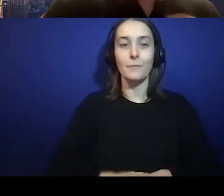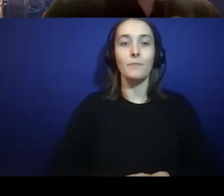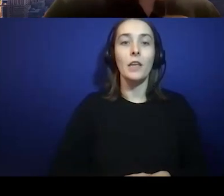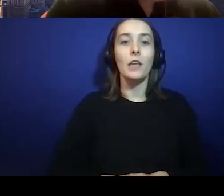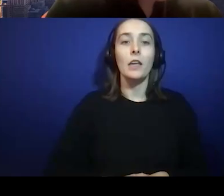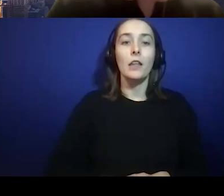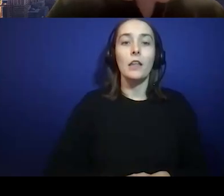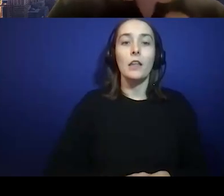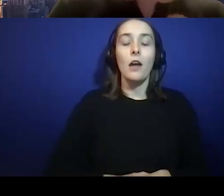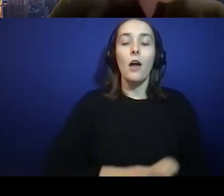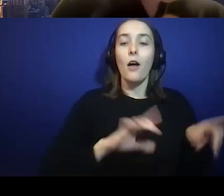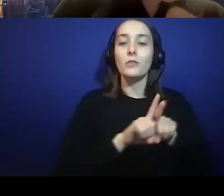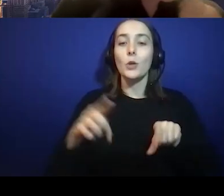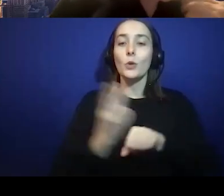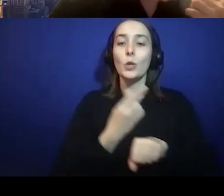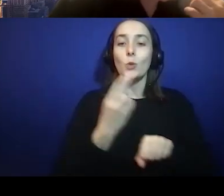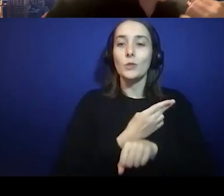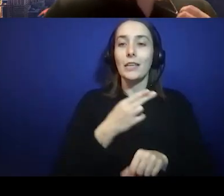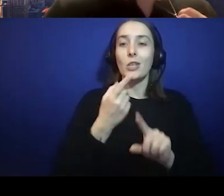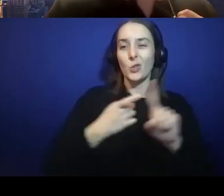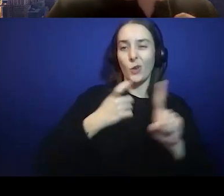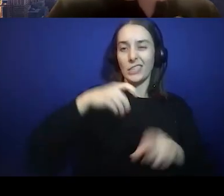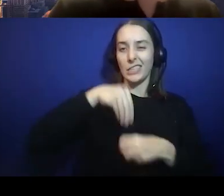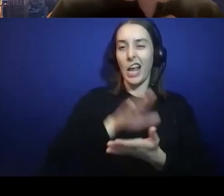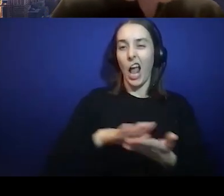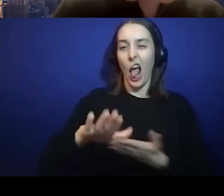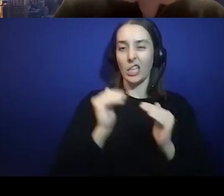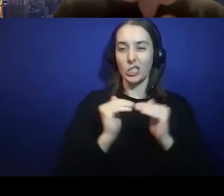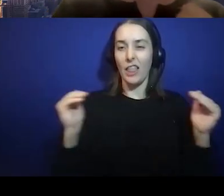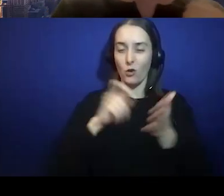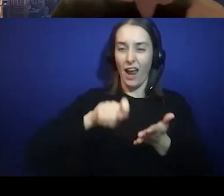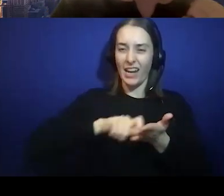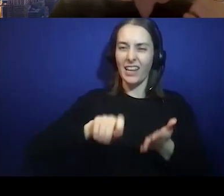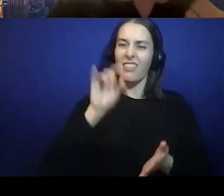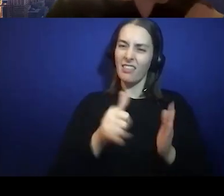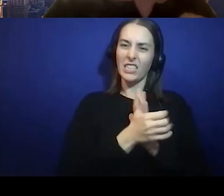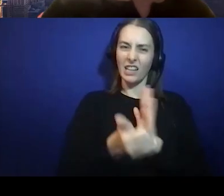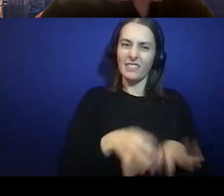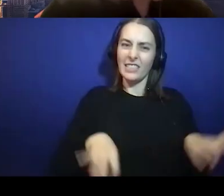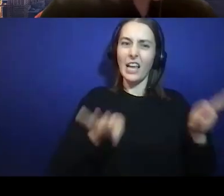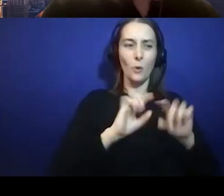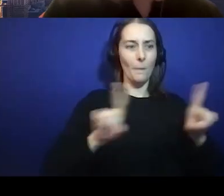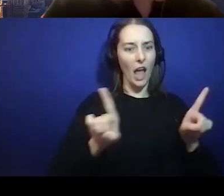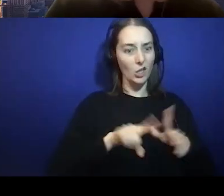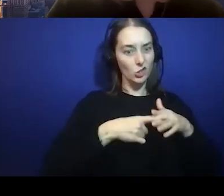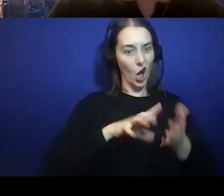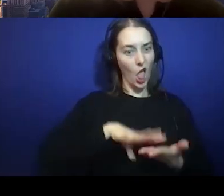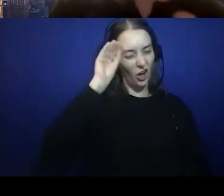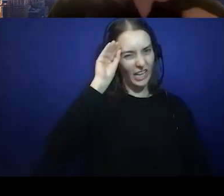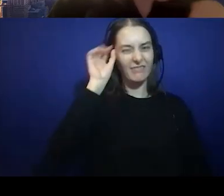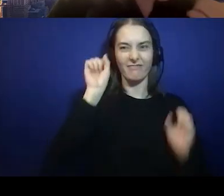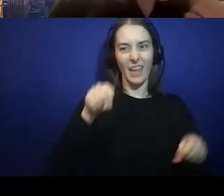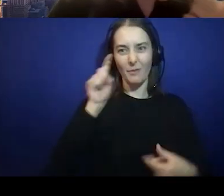using sources in college level writing is an essential skill, but it can be confusing when you're first learning. This webinar